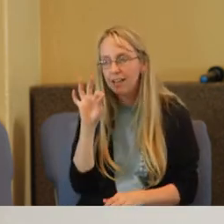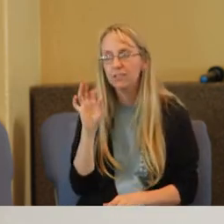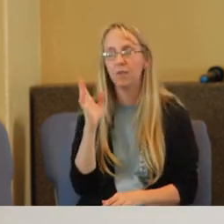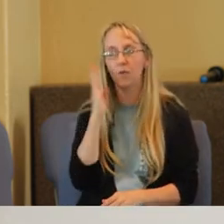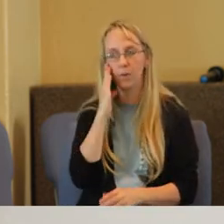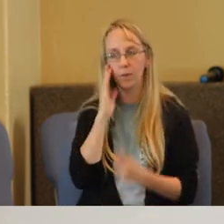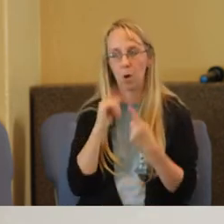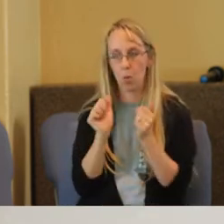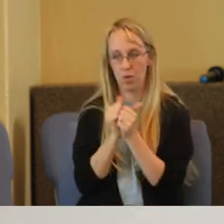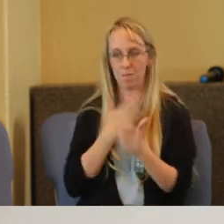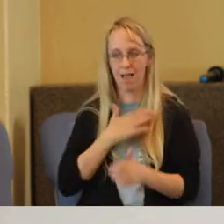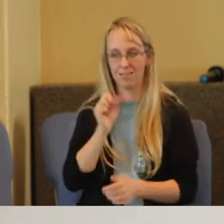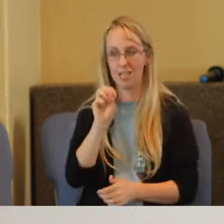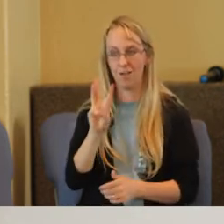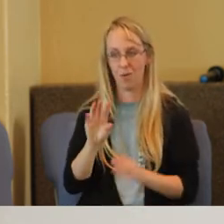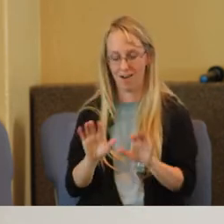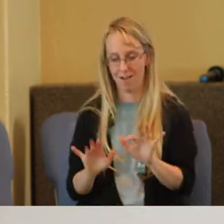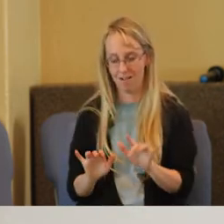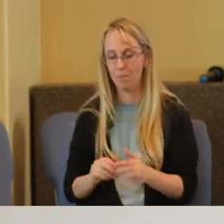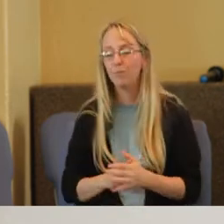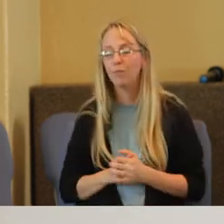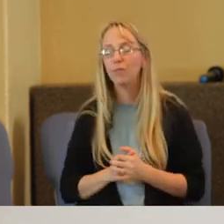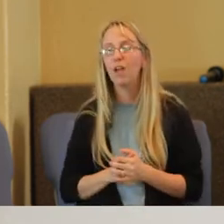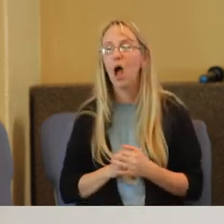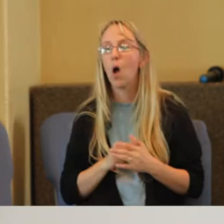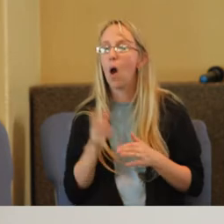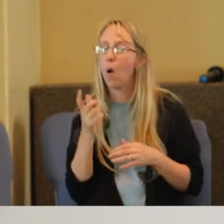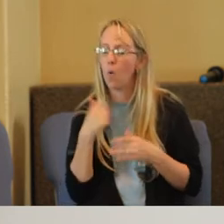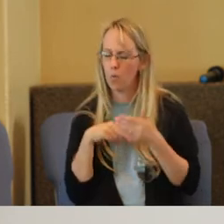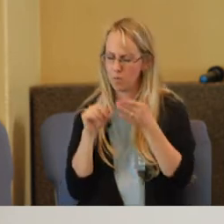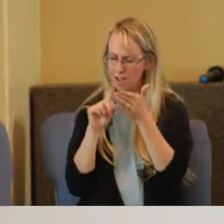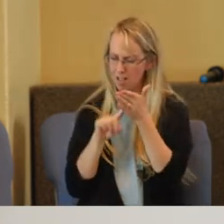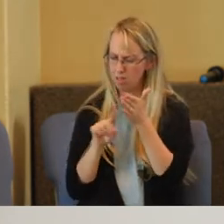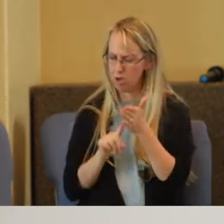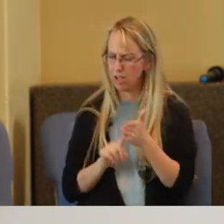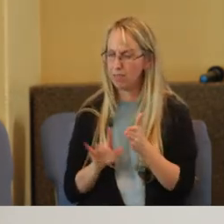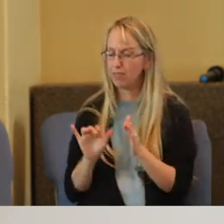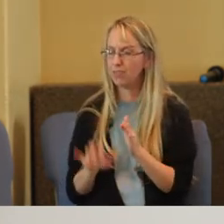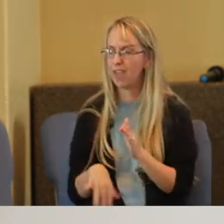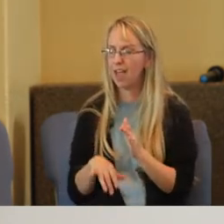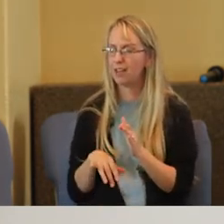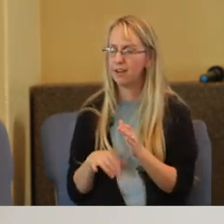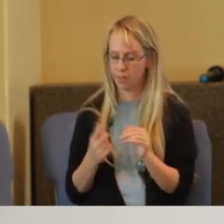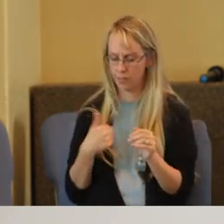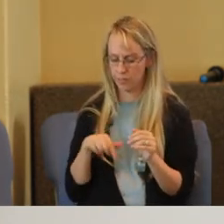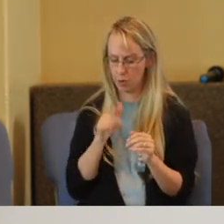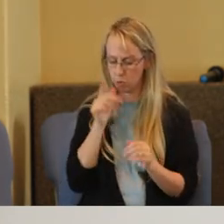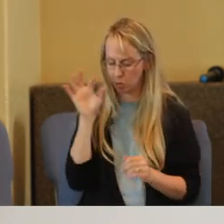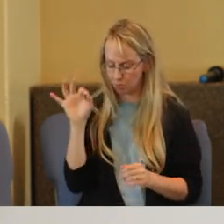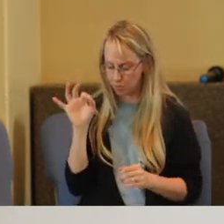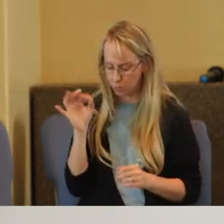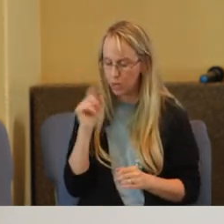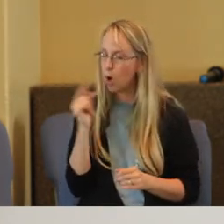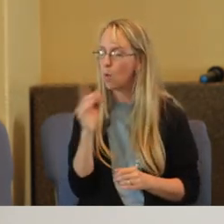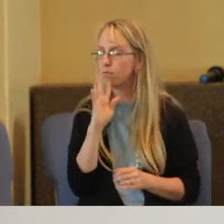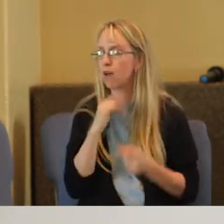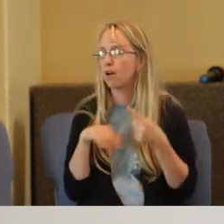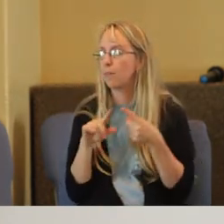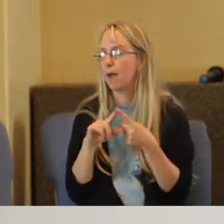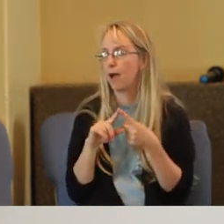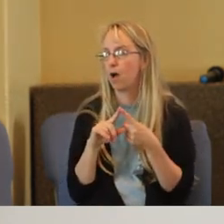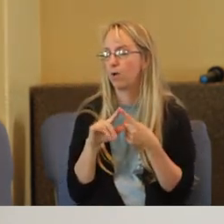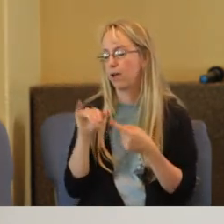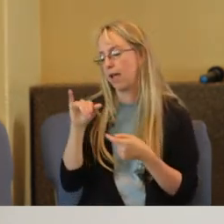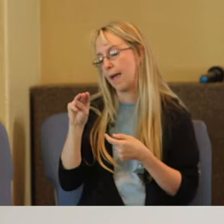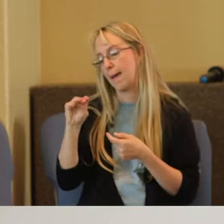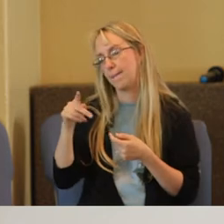software. One is, when we go through and we look at Scripture, we always, at least those of us that preach the Word of God, we always talk about